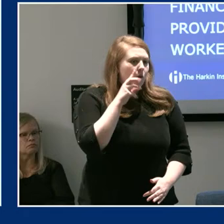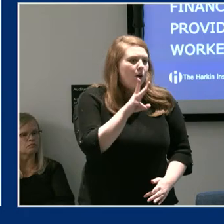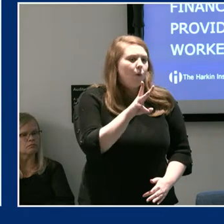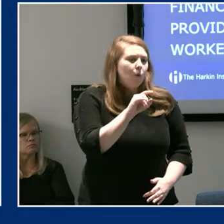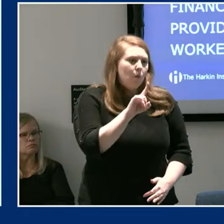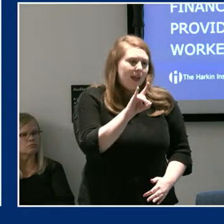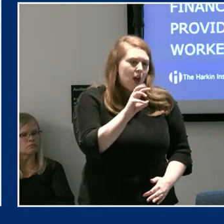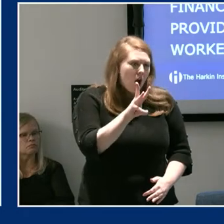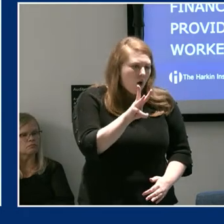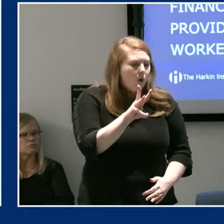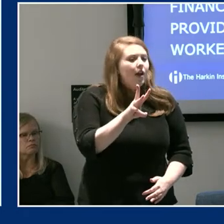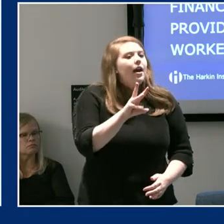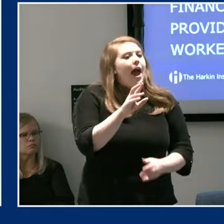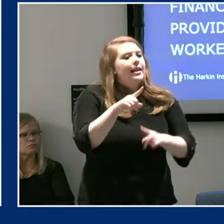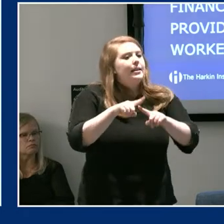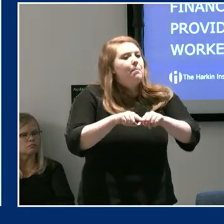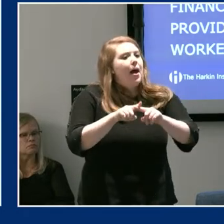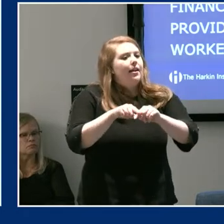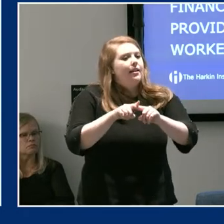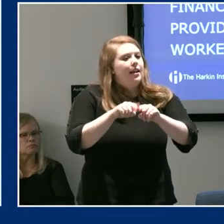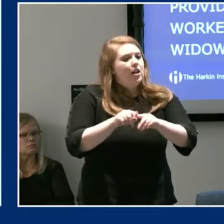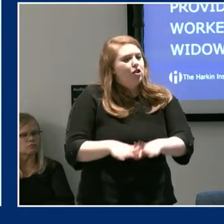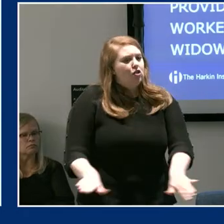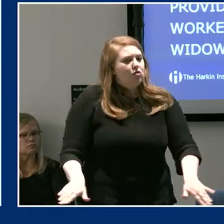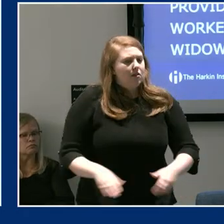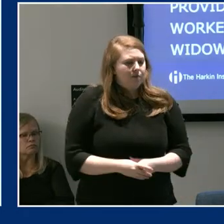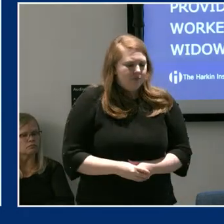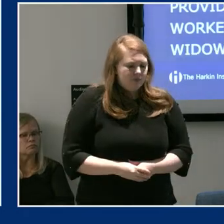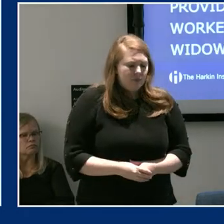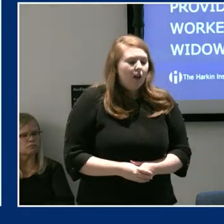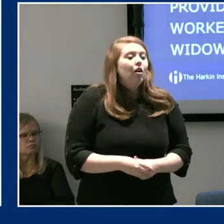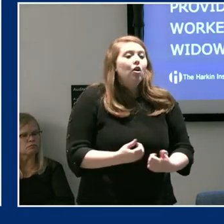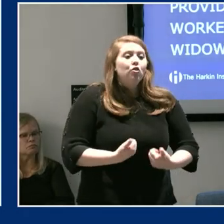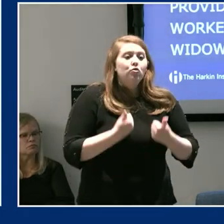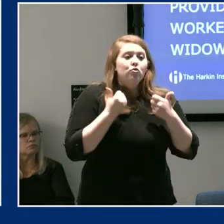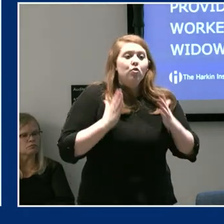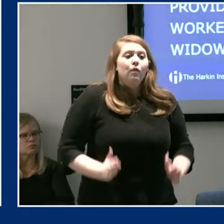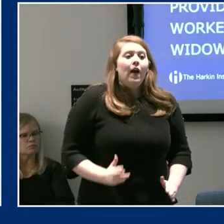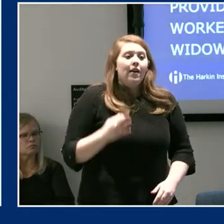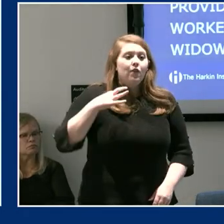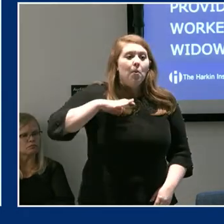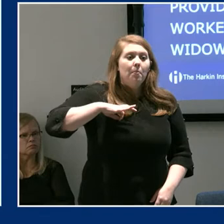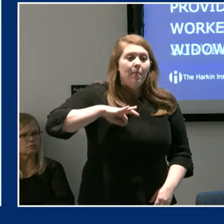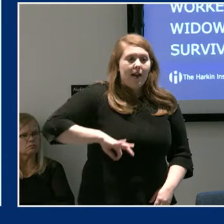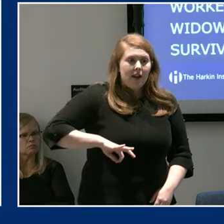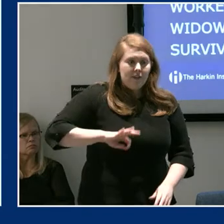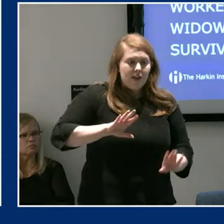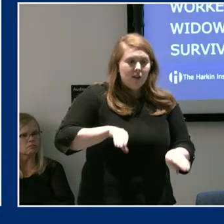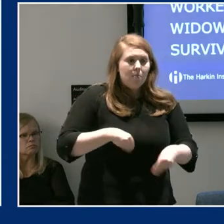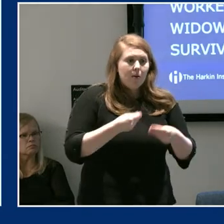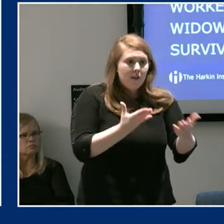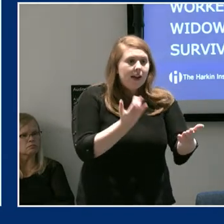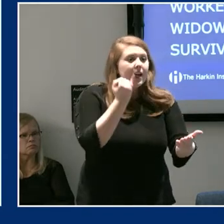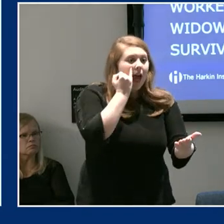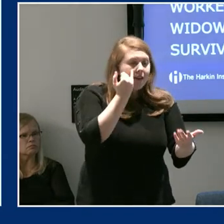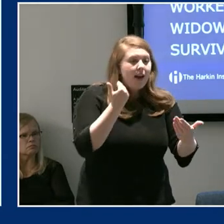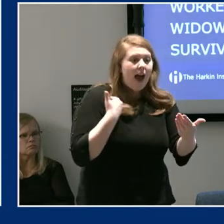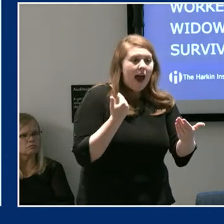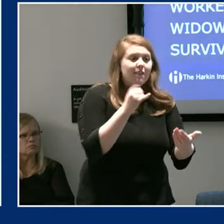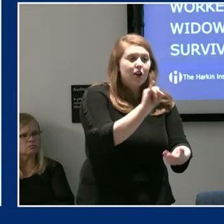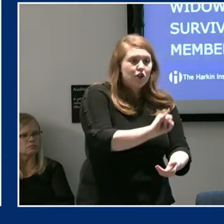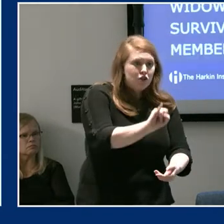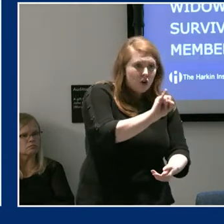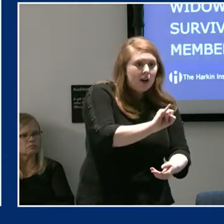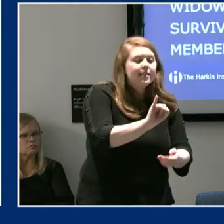and dependents. Survivors' benefits are provided to family members of insured workers who die